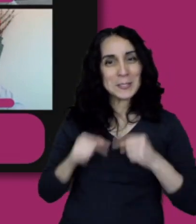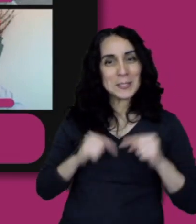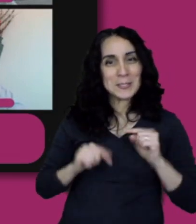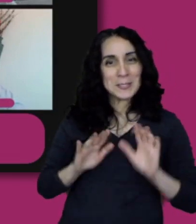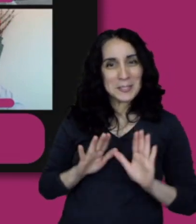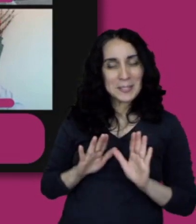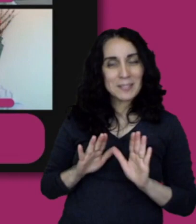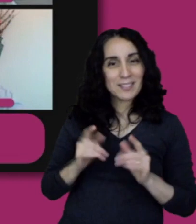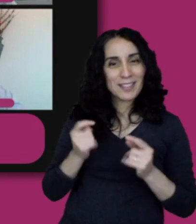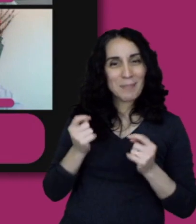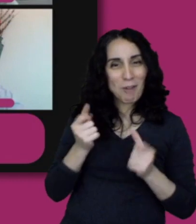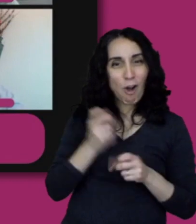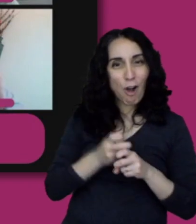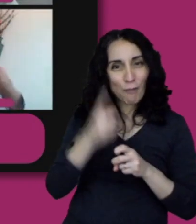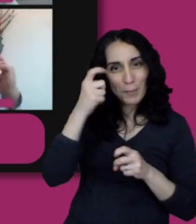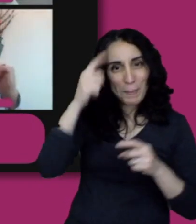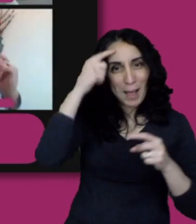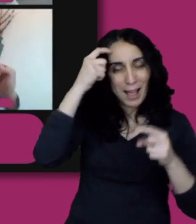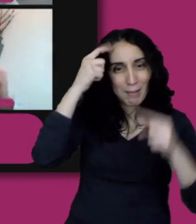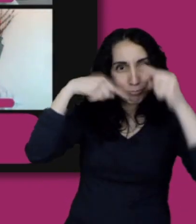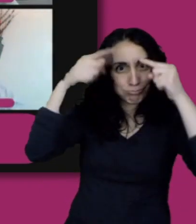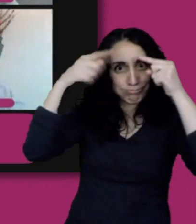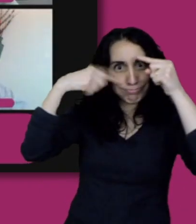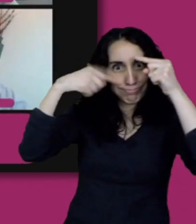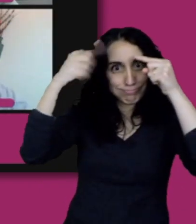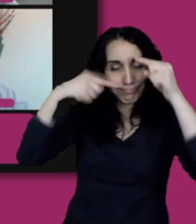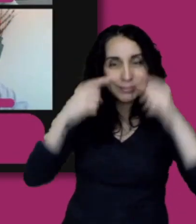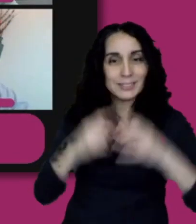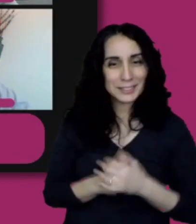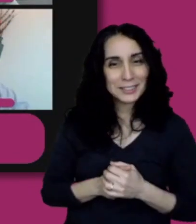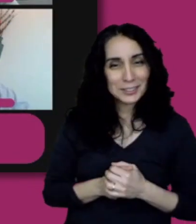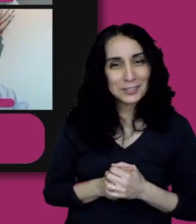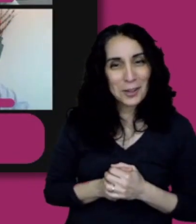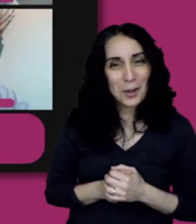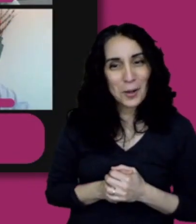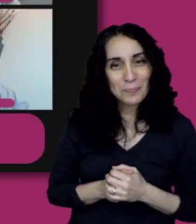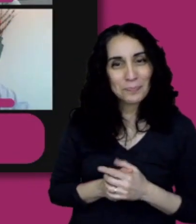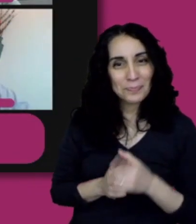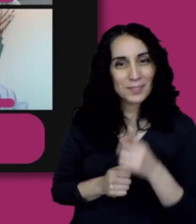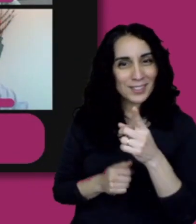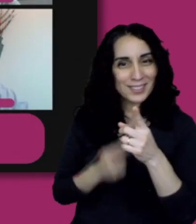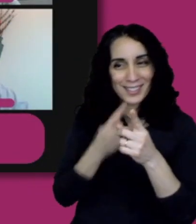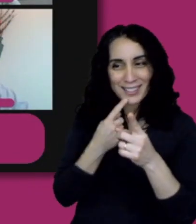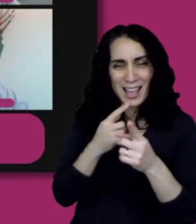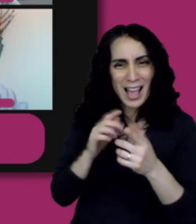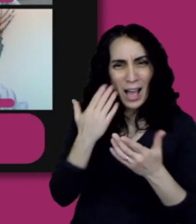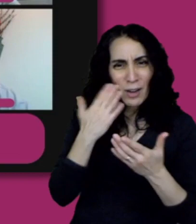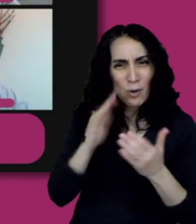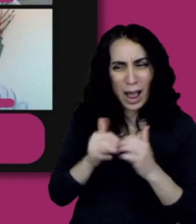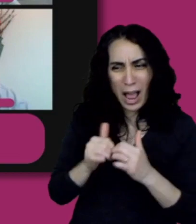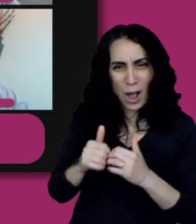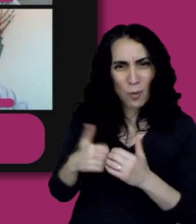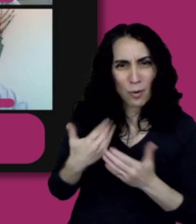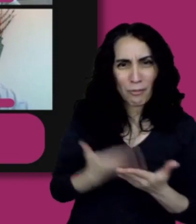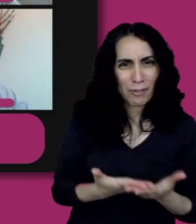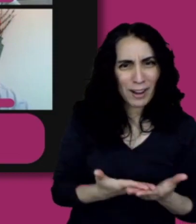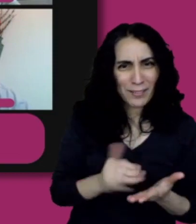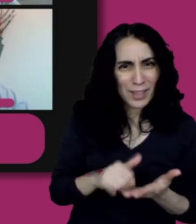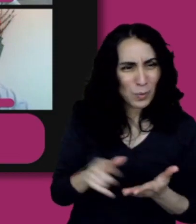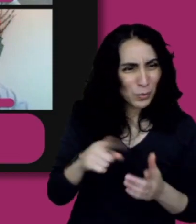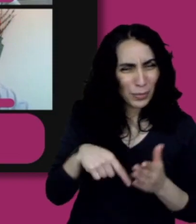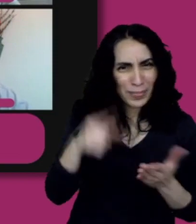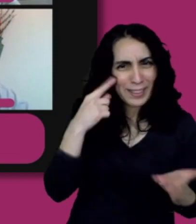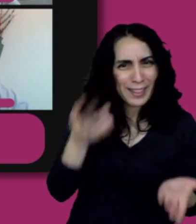because it's already, the gears in my head are always going, but just so I can, she's like, well, I have no idea how